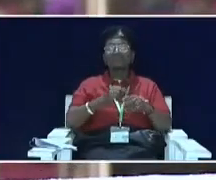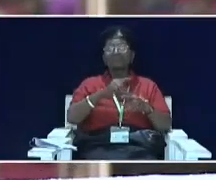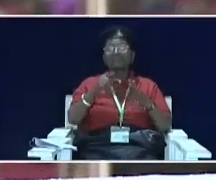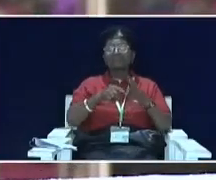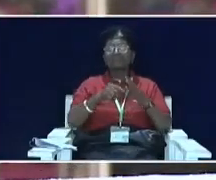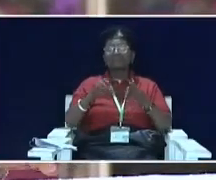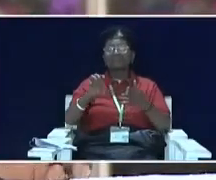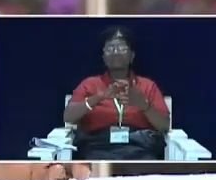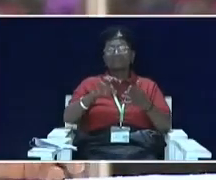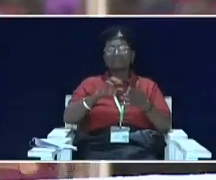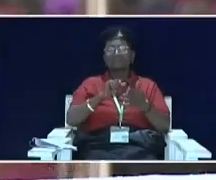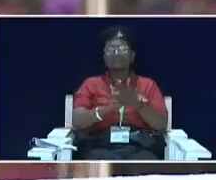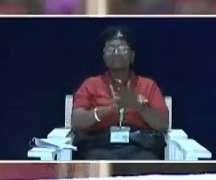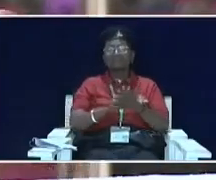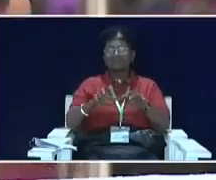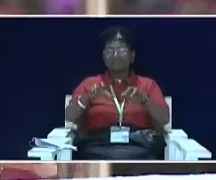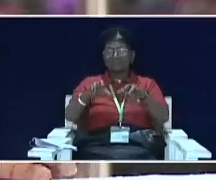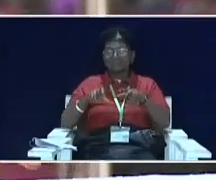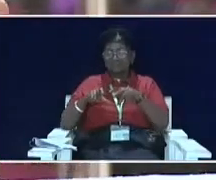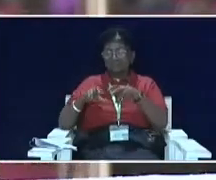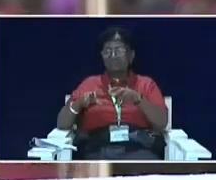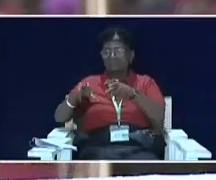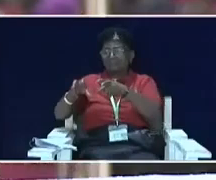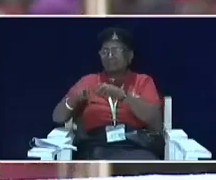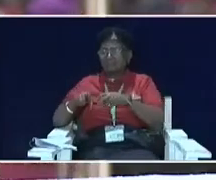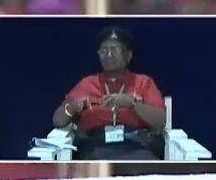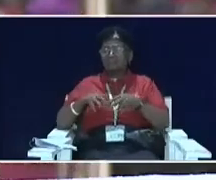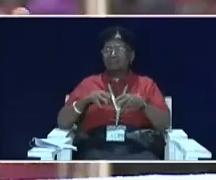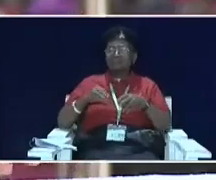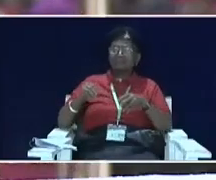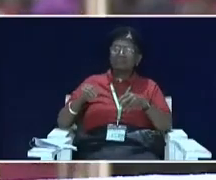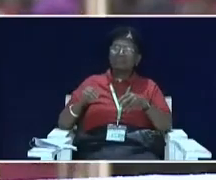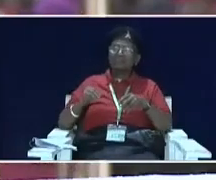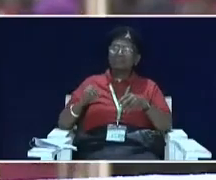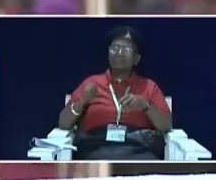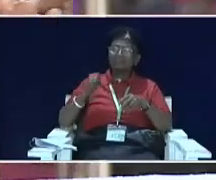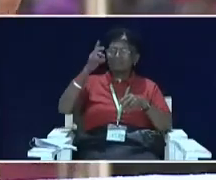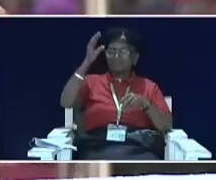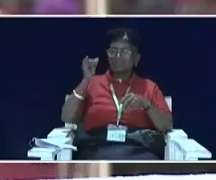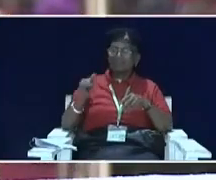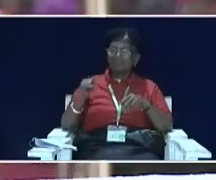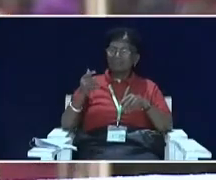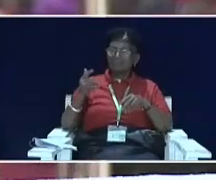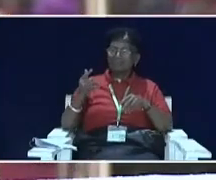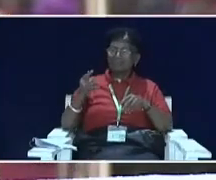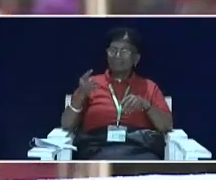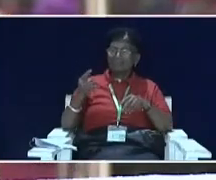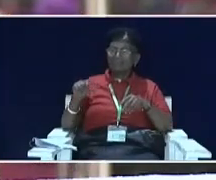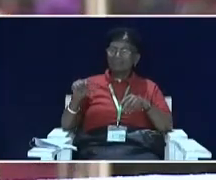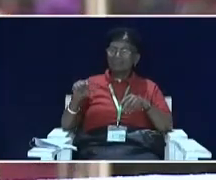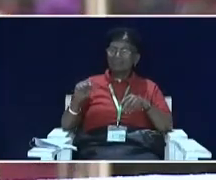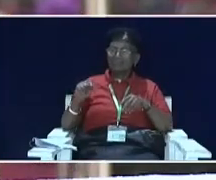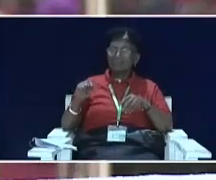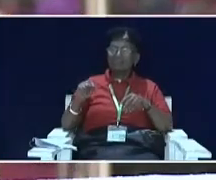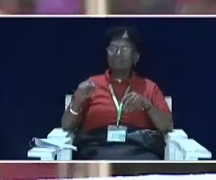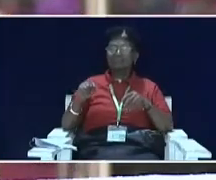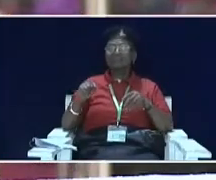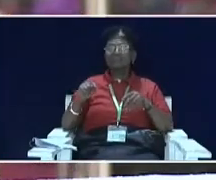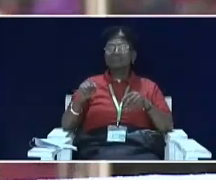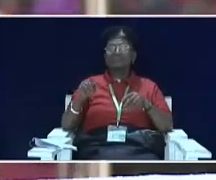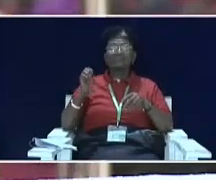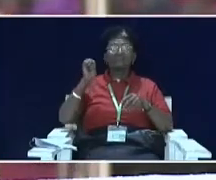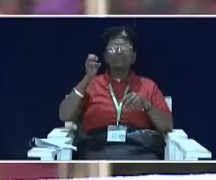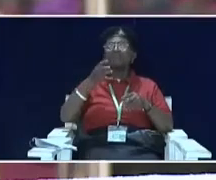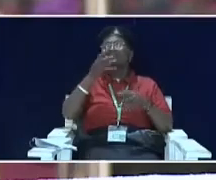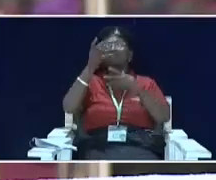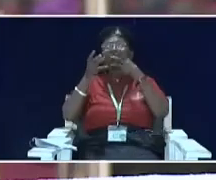kidnapped, and then suddenly they heard her crying, "Oh Lord of God of Adeboye,